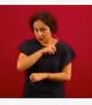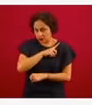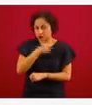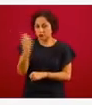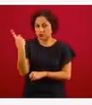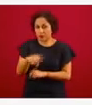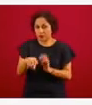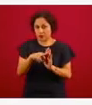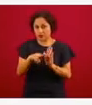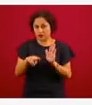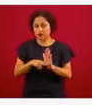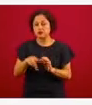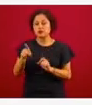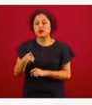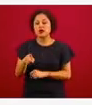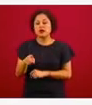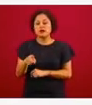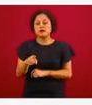So we have